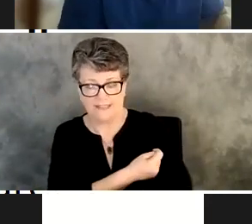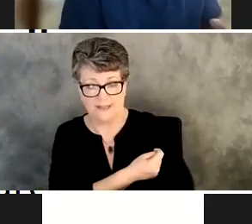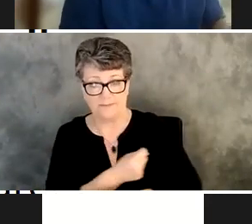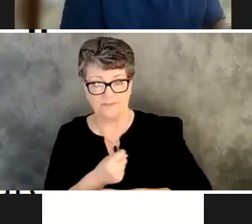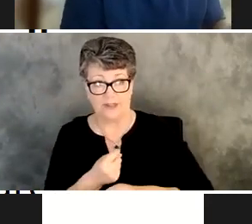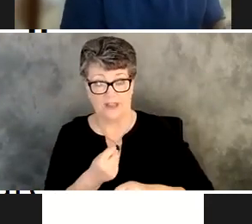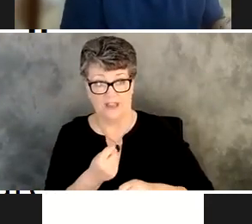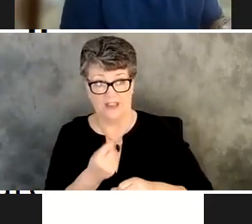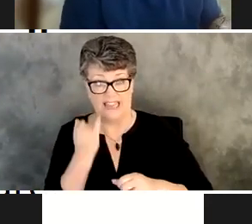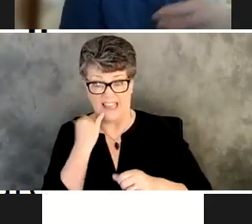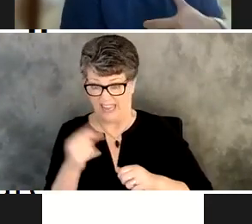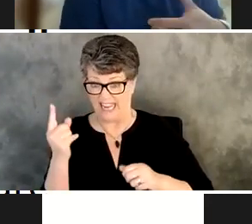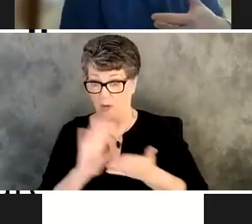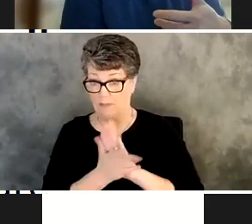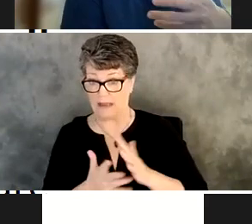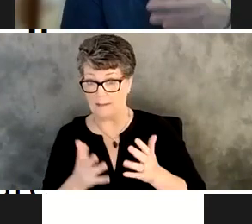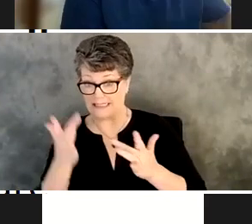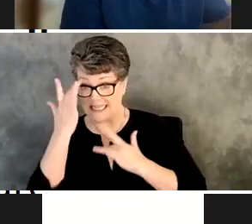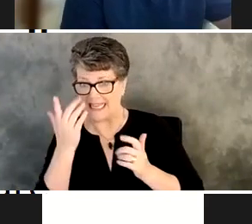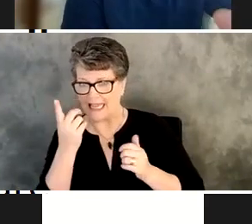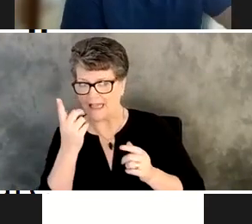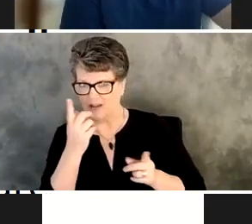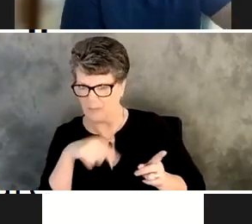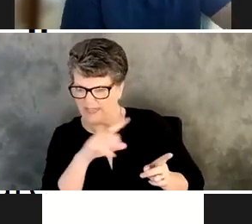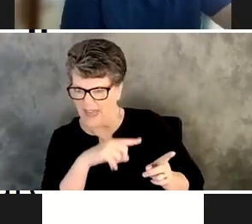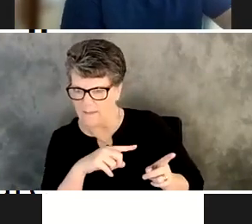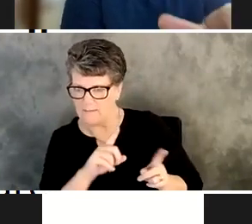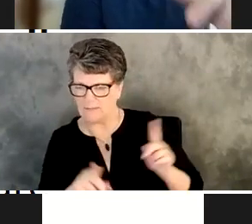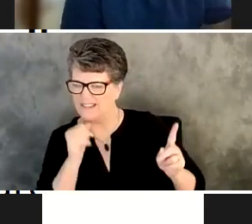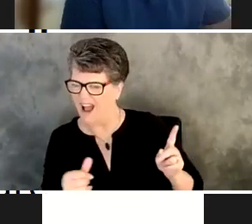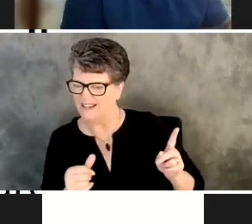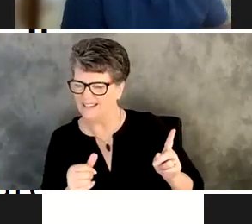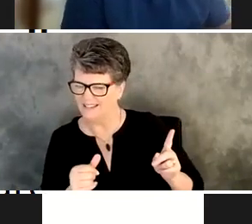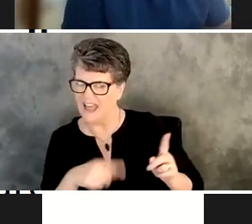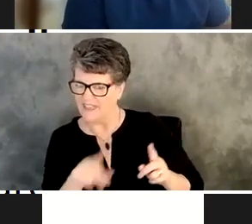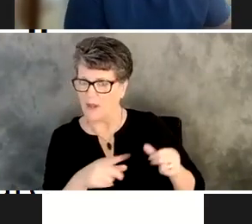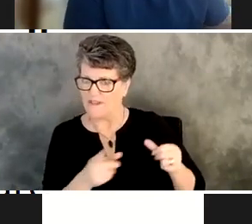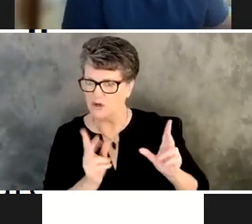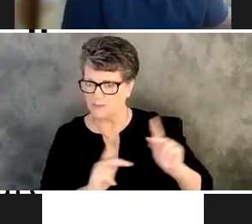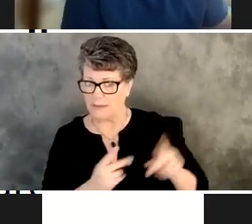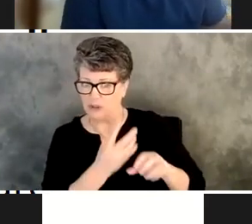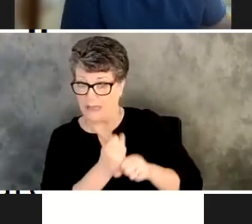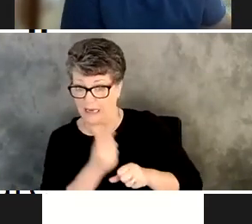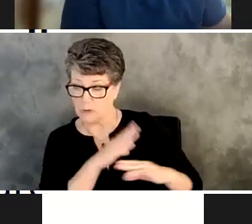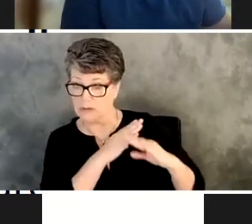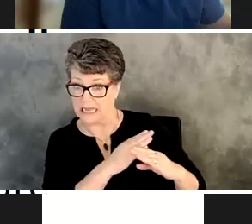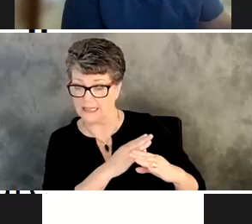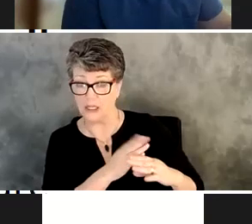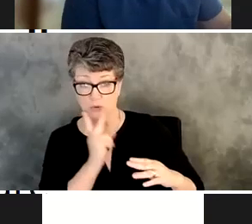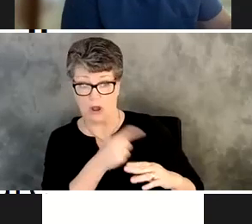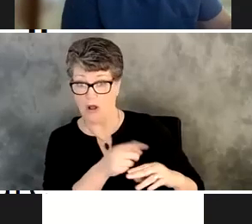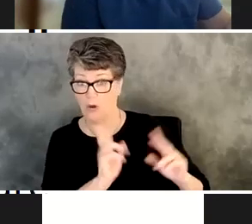get sick from the vaccine, right, it would have been them. But they were the first to get it, and they've been protected. In fact, what you saw is those